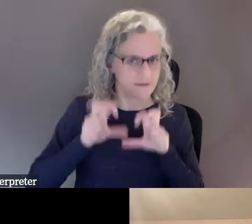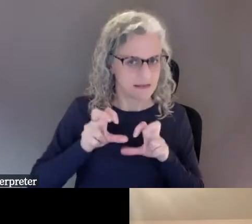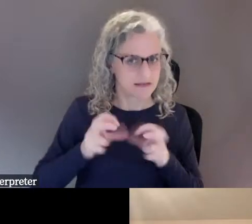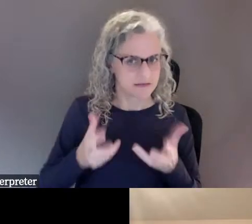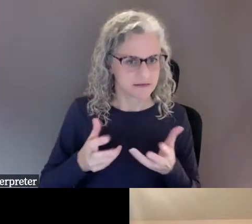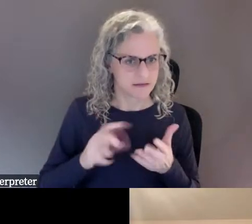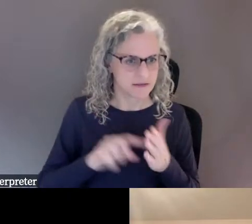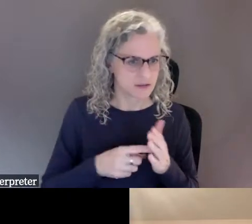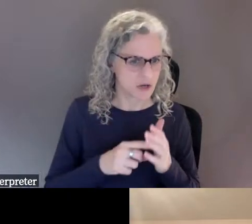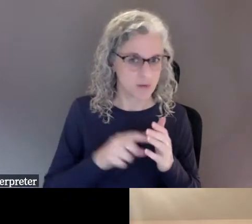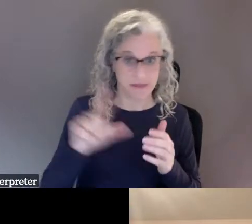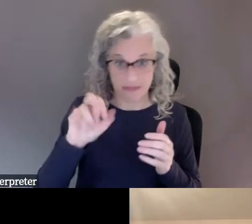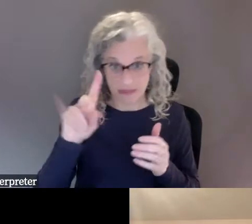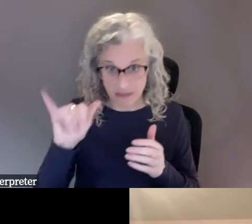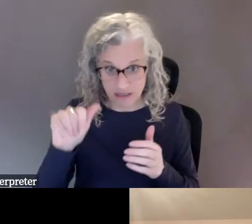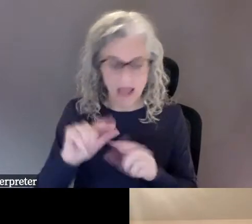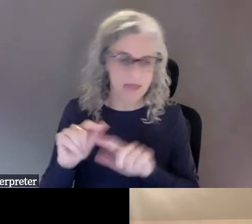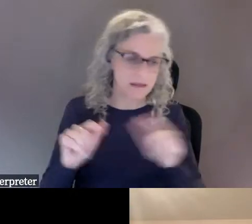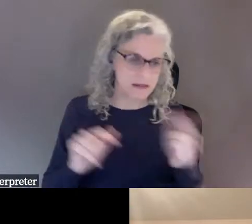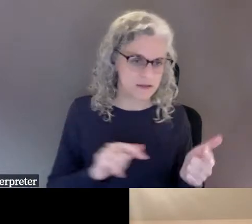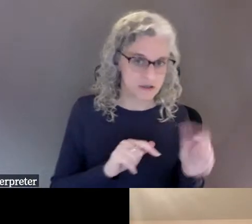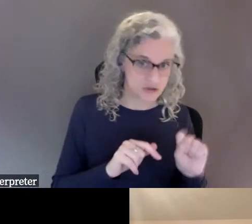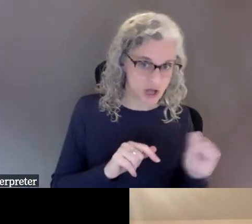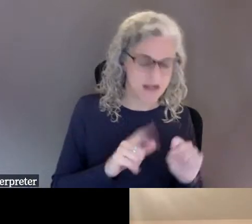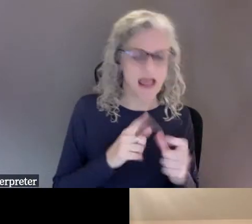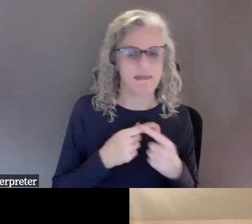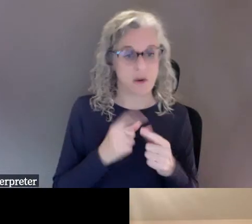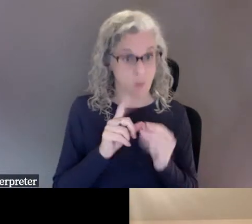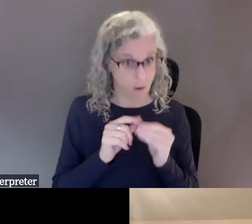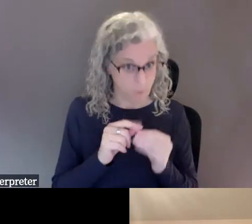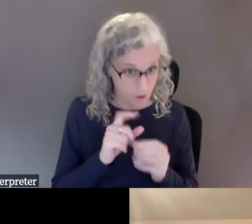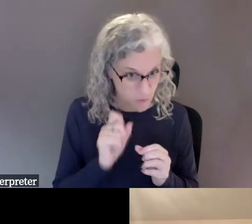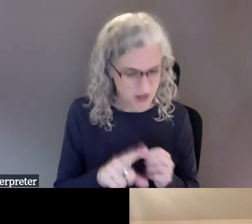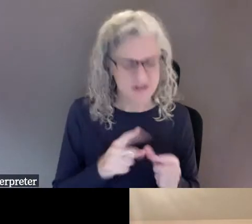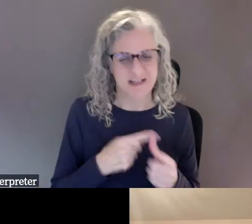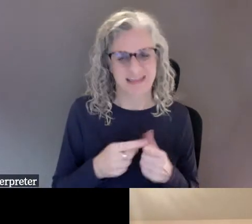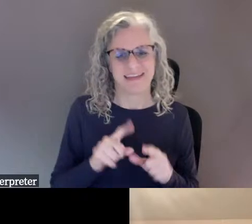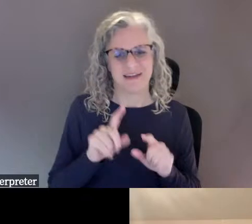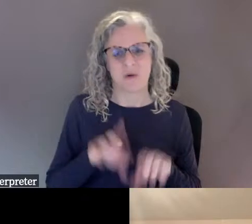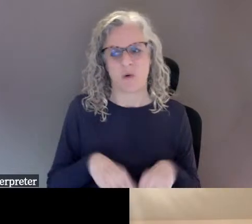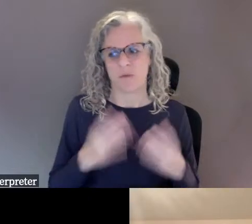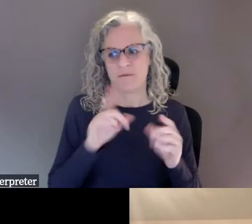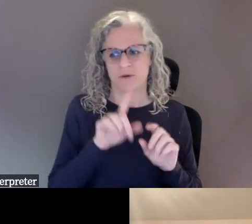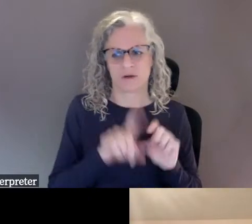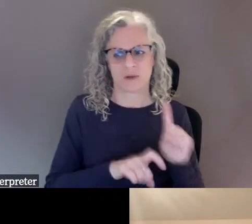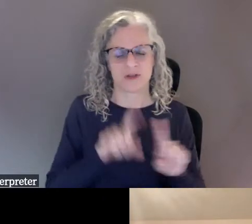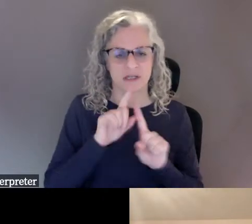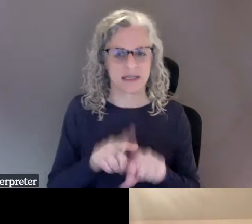start with you, Lydia, and then go to Shahnaz, and then we just have one more question, and then we'll get to the Q&A.